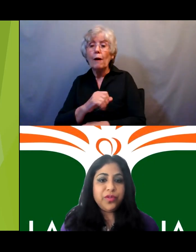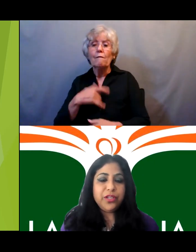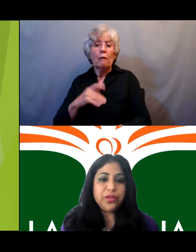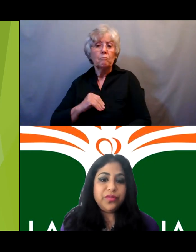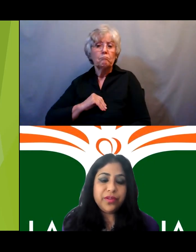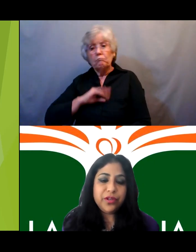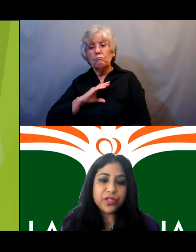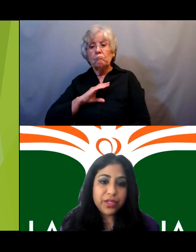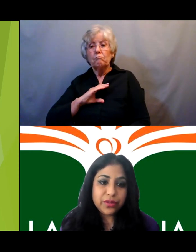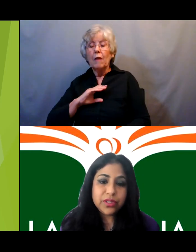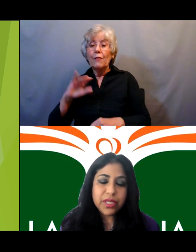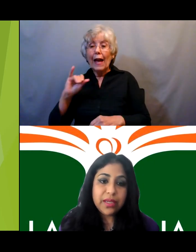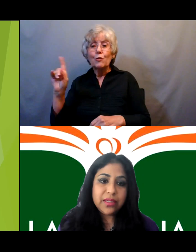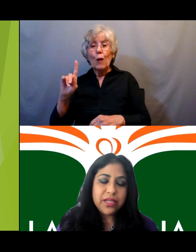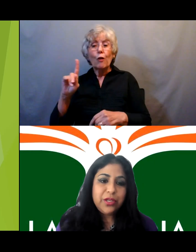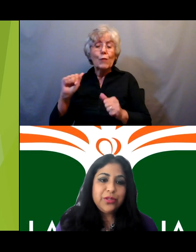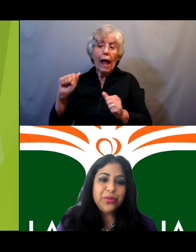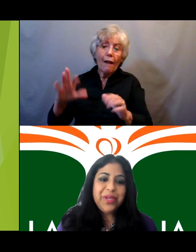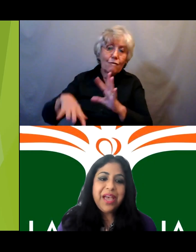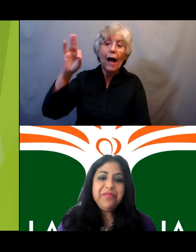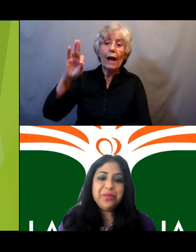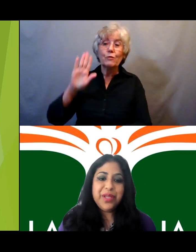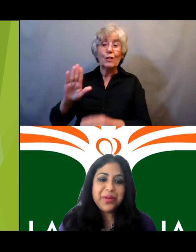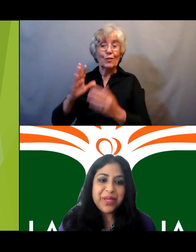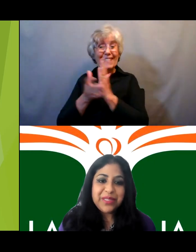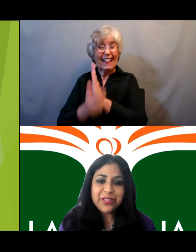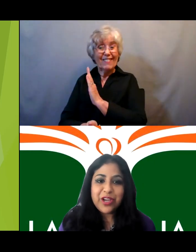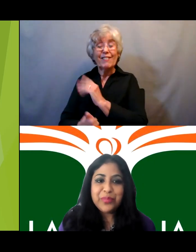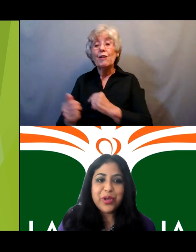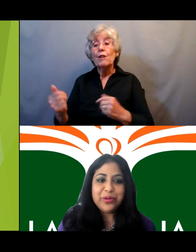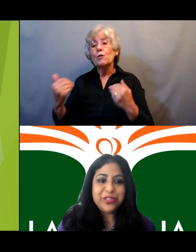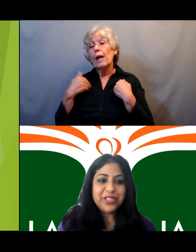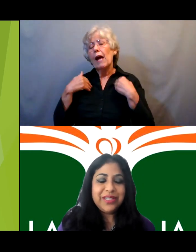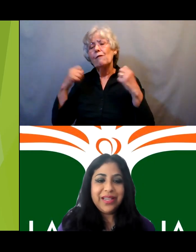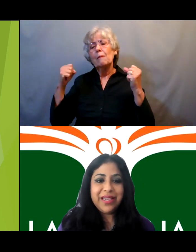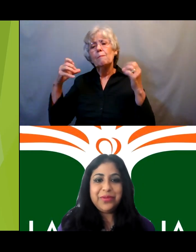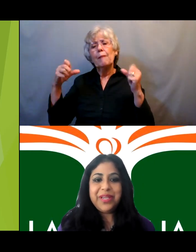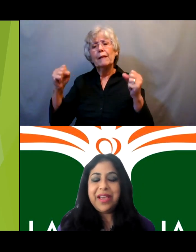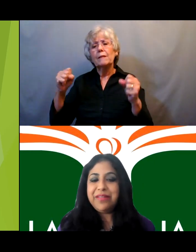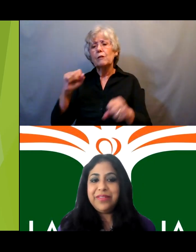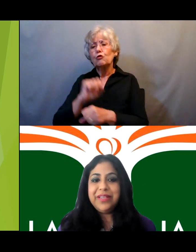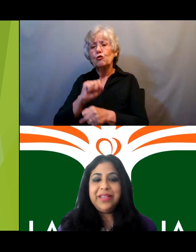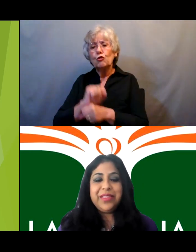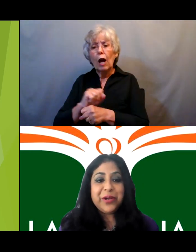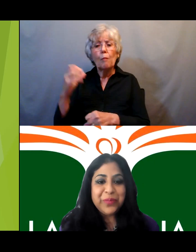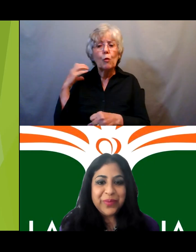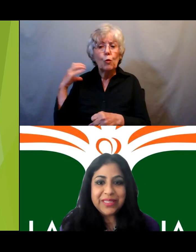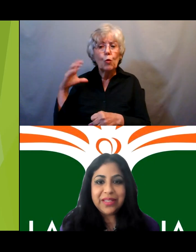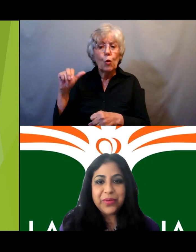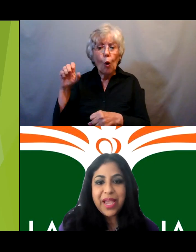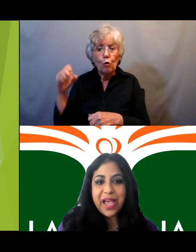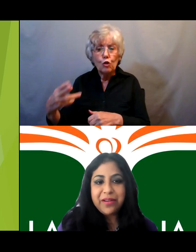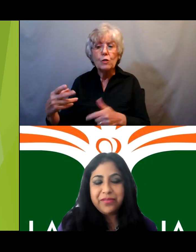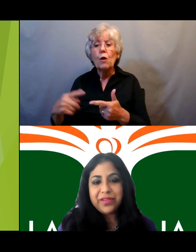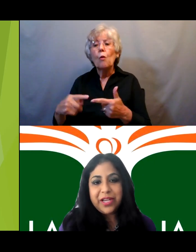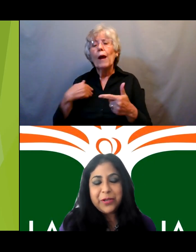where you find your skills. And so we have an amazing job coach, and we have therapists,